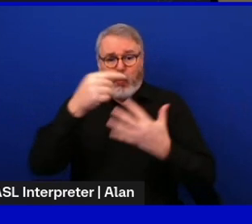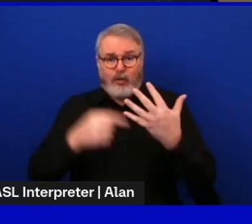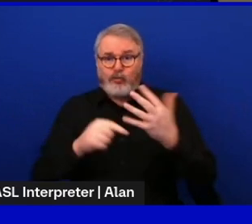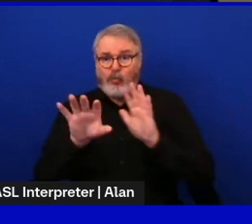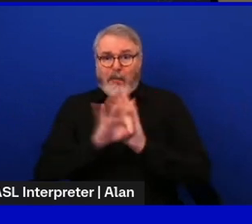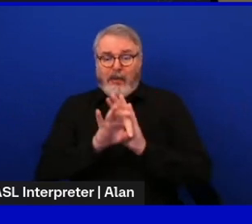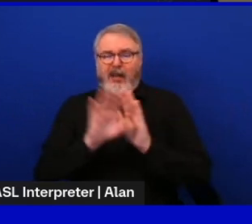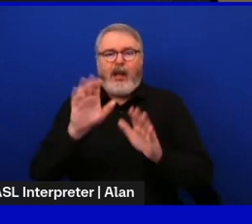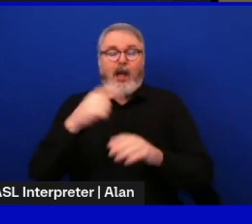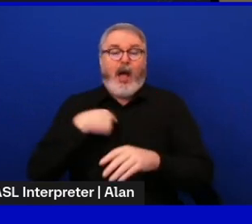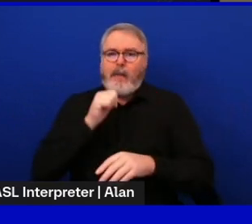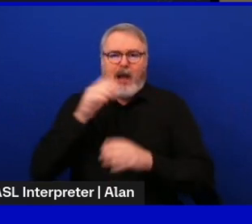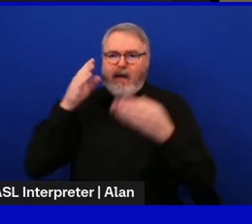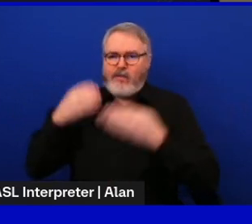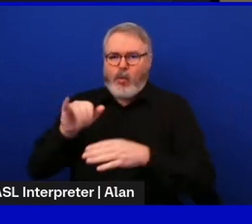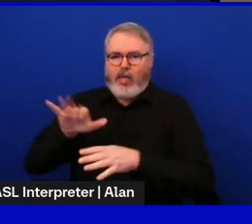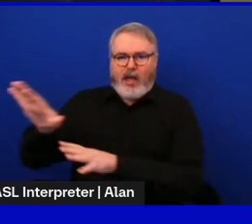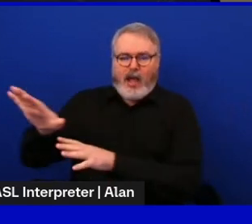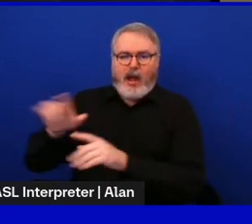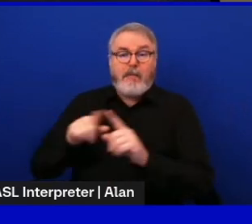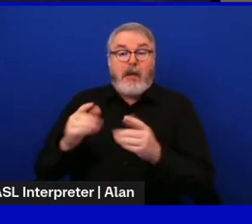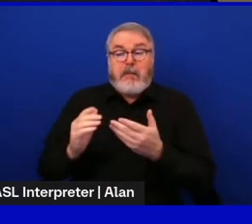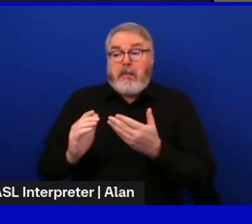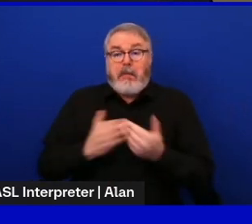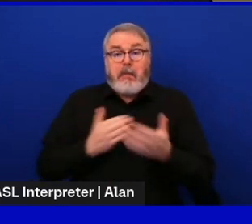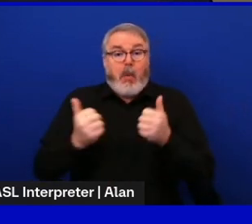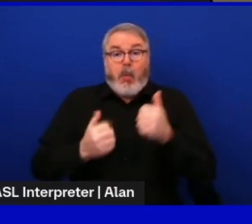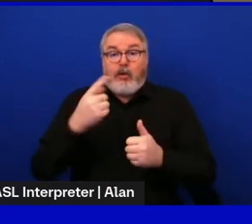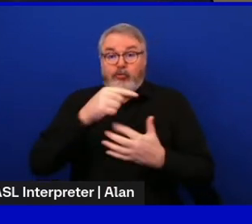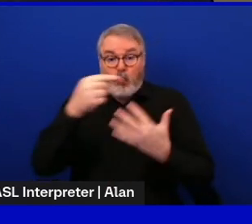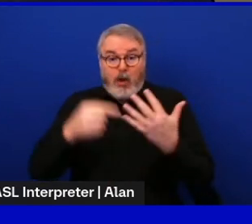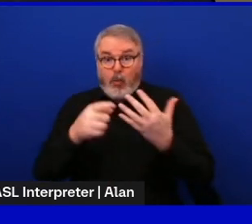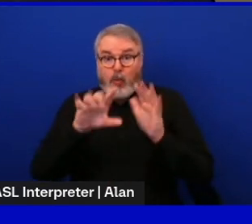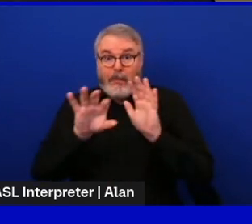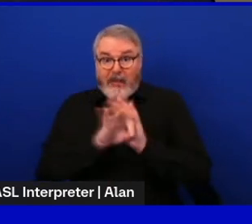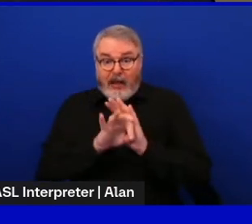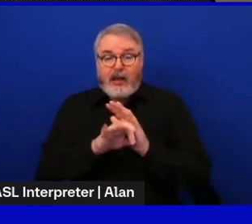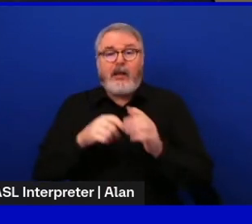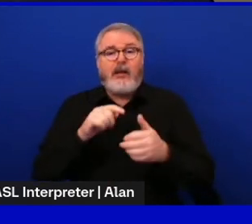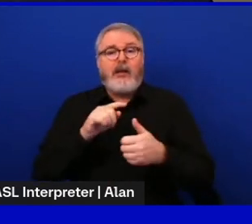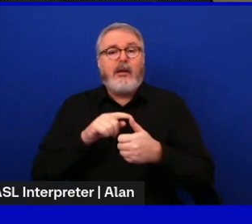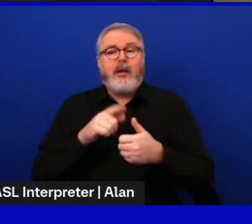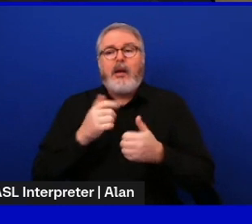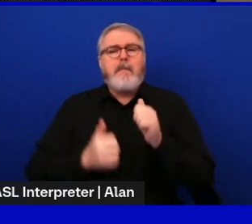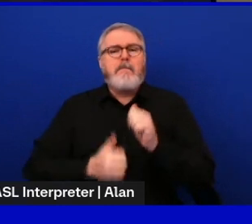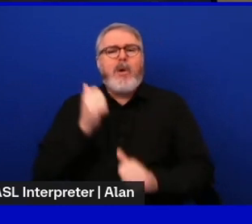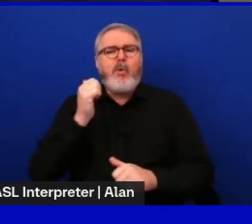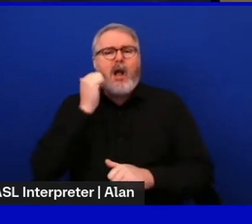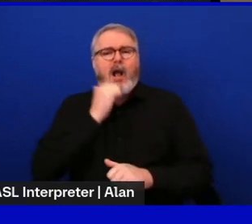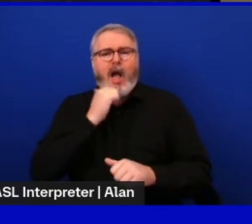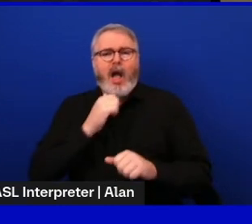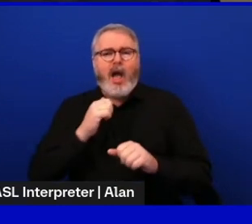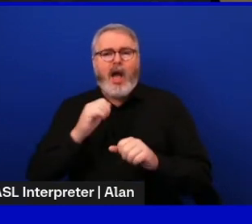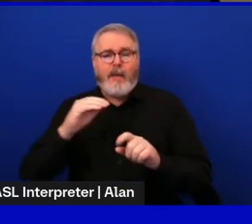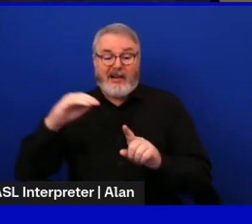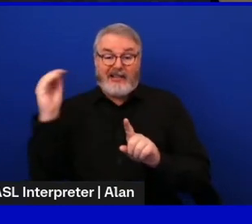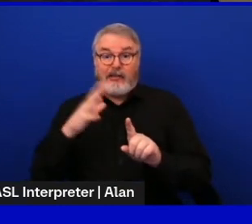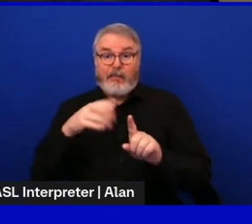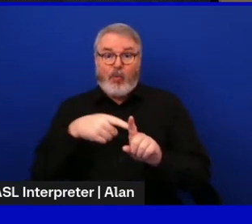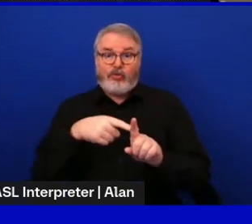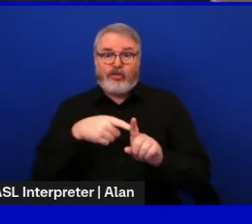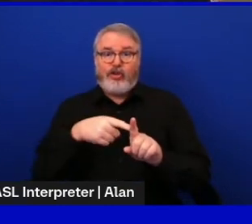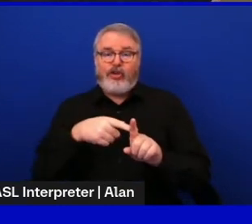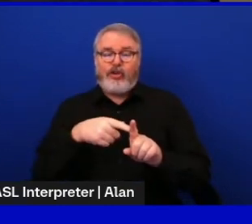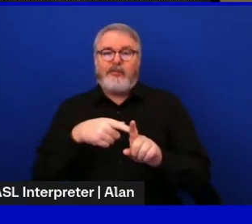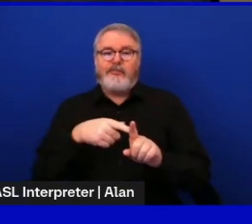on that today. But regardless which one you're using, the most common kind of exposure points here would be, first